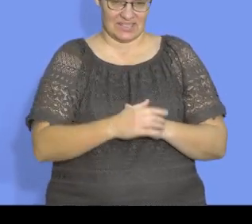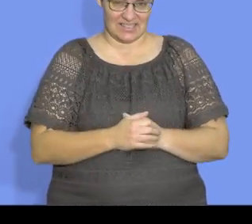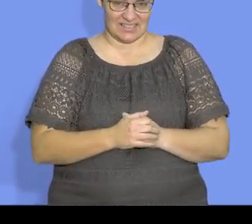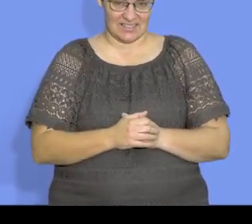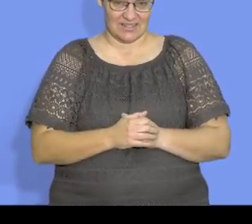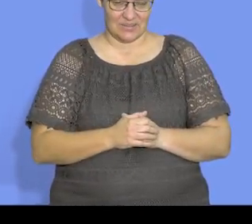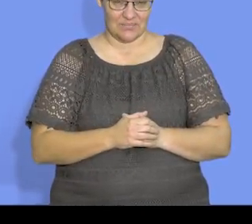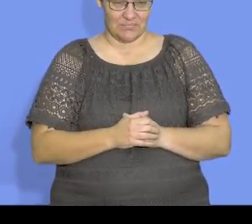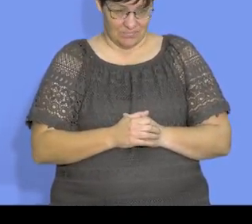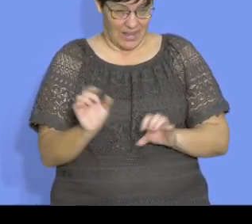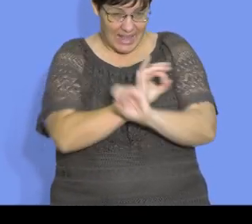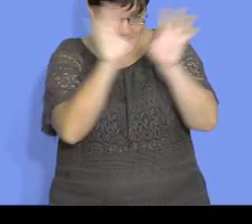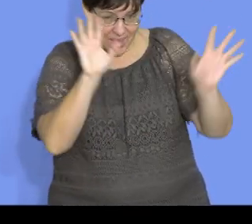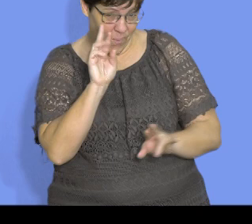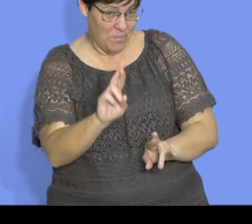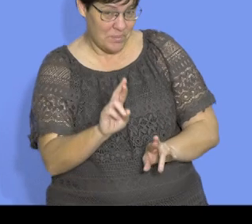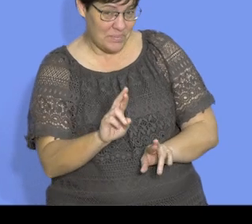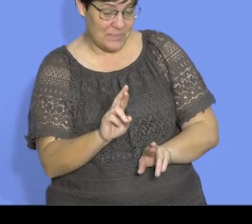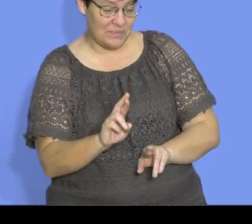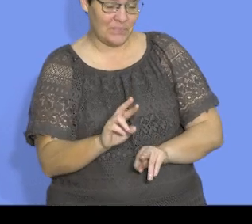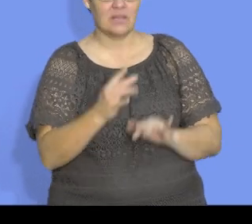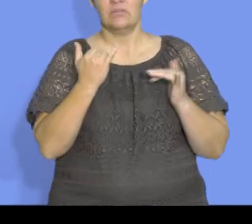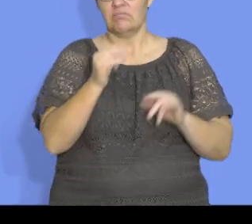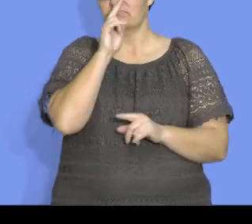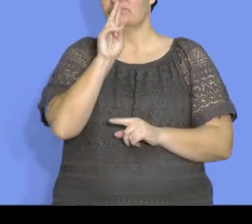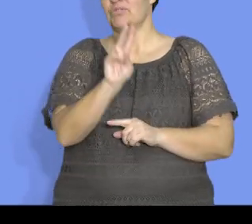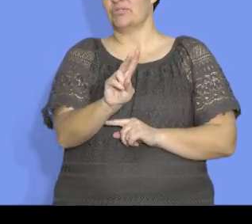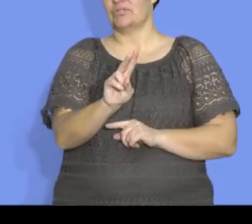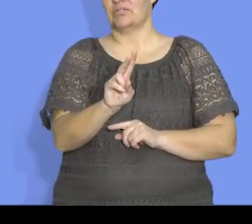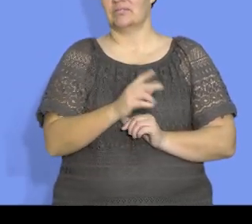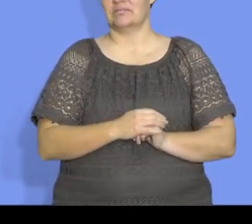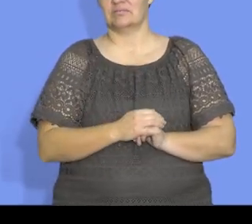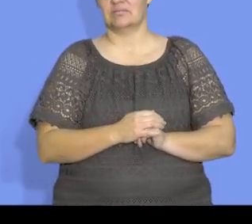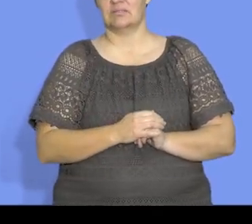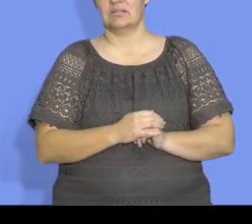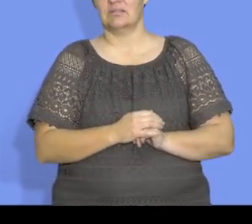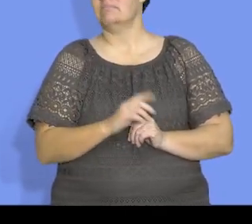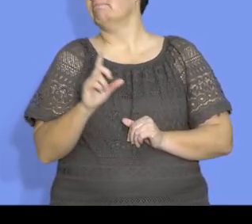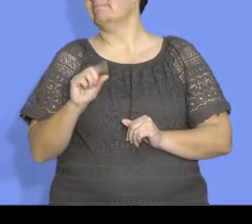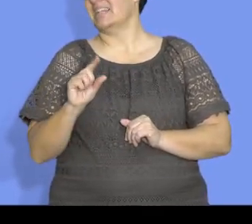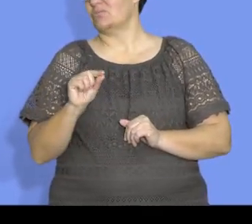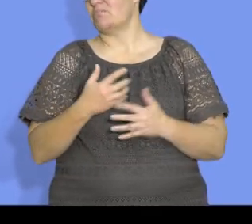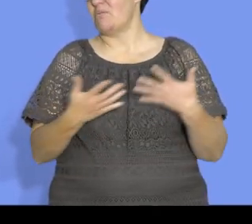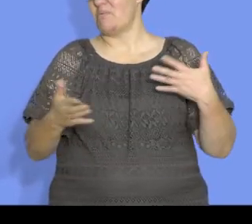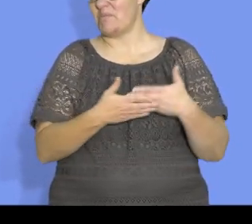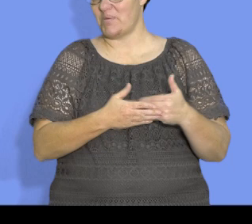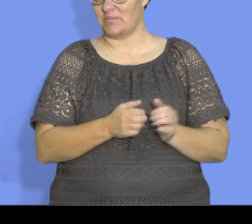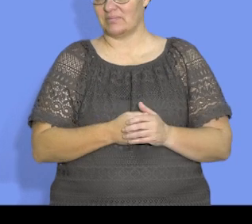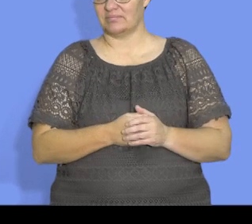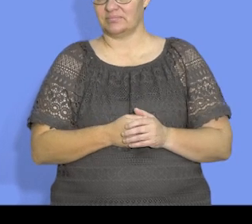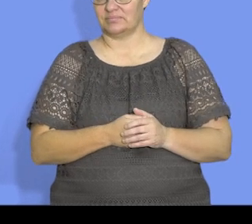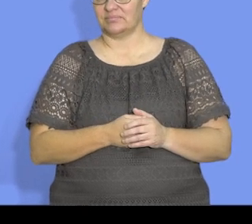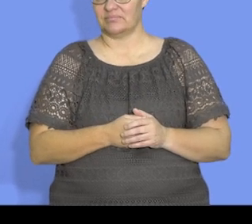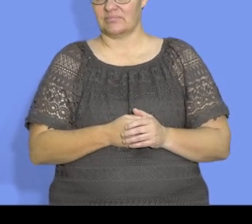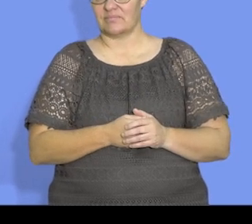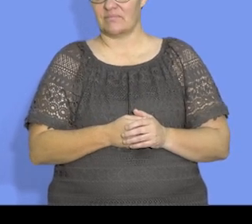hope you've got that. But let's just have a look at a little bit more interesting one that's a little